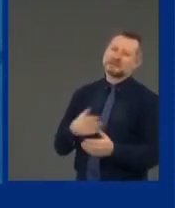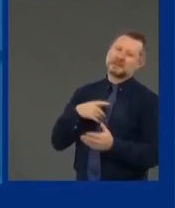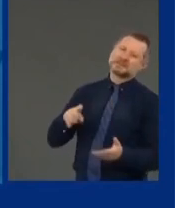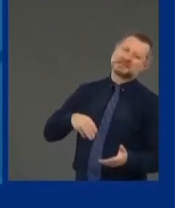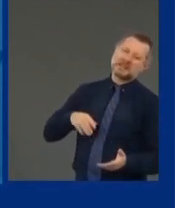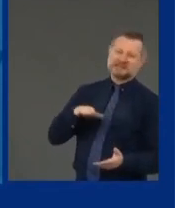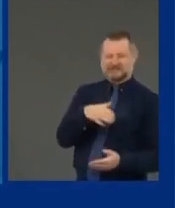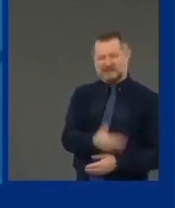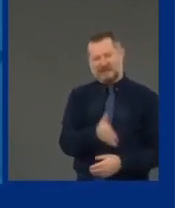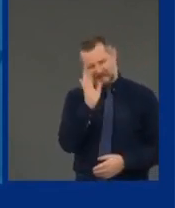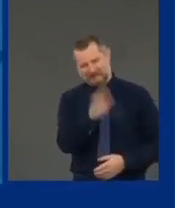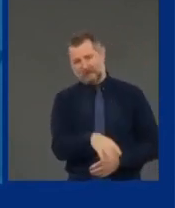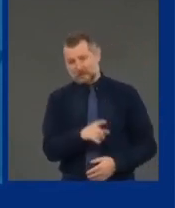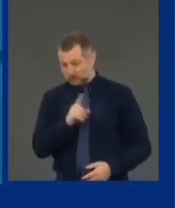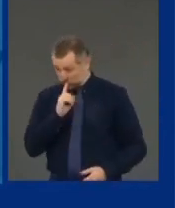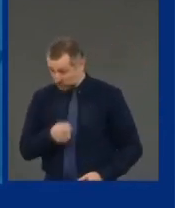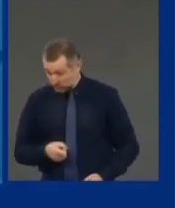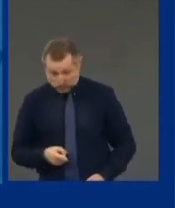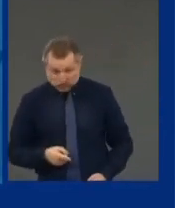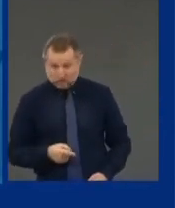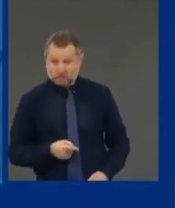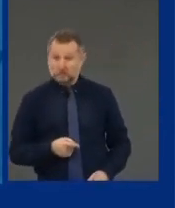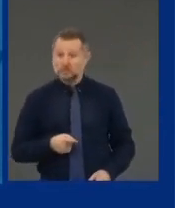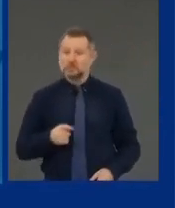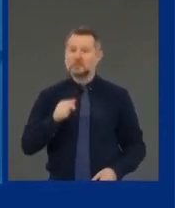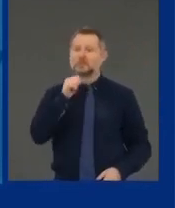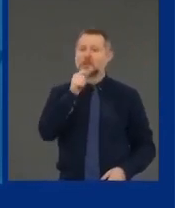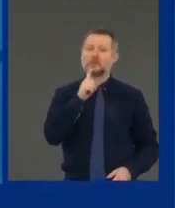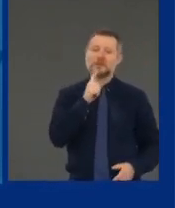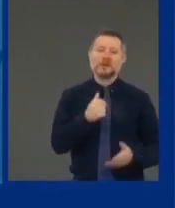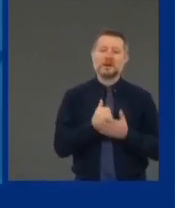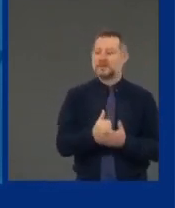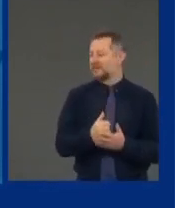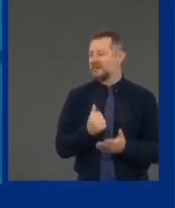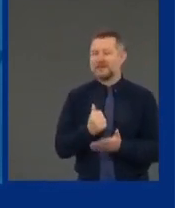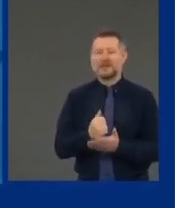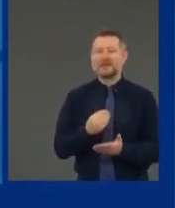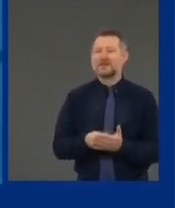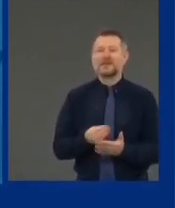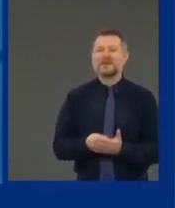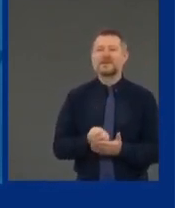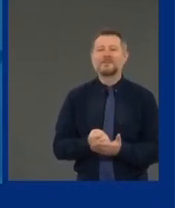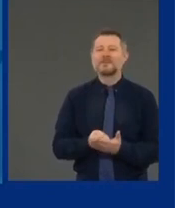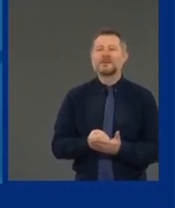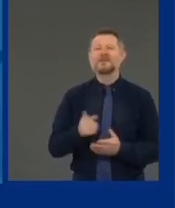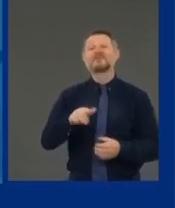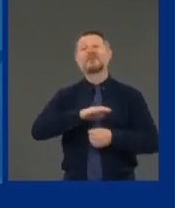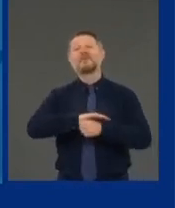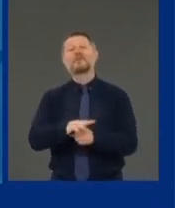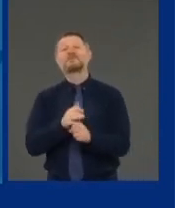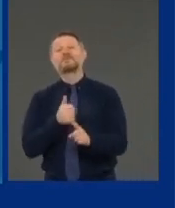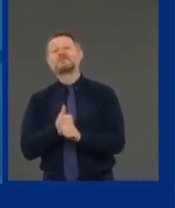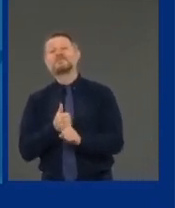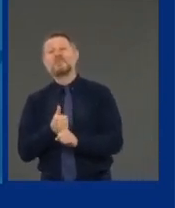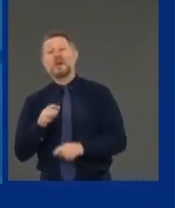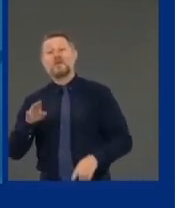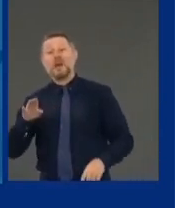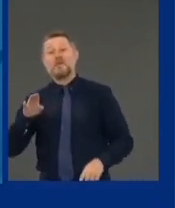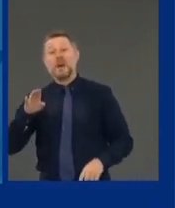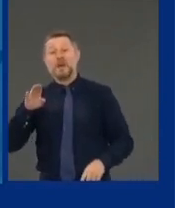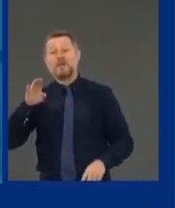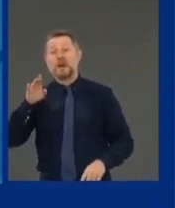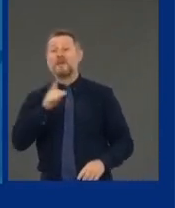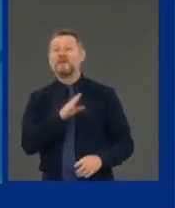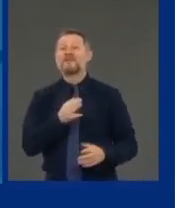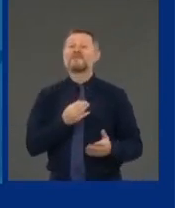That hasn't helped the economy. When the virus goes up, the financial markets